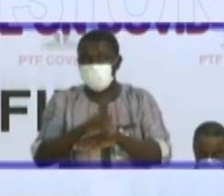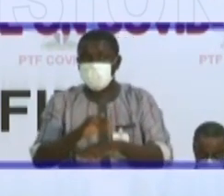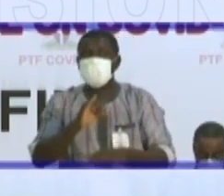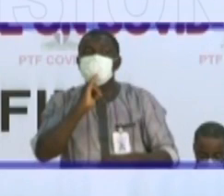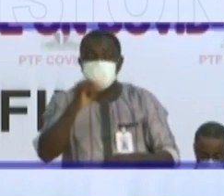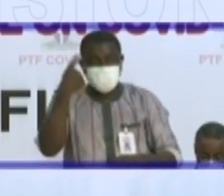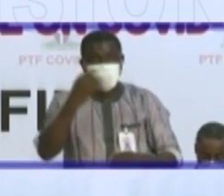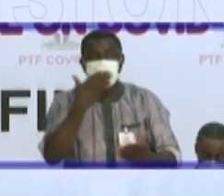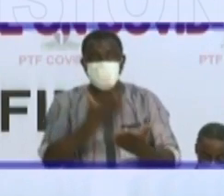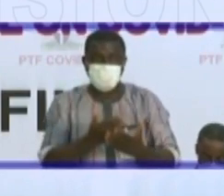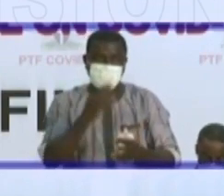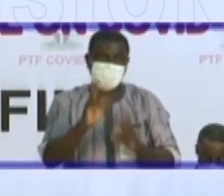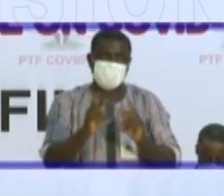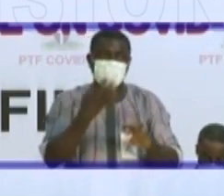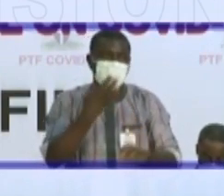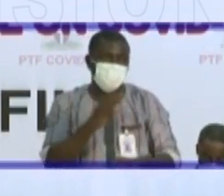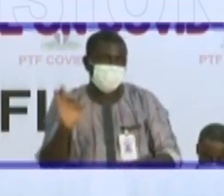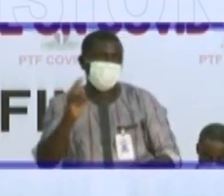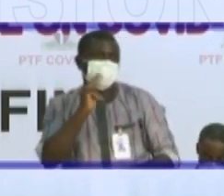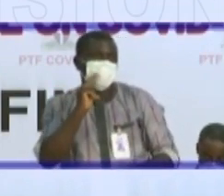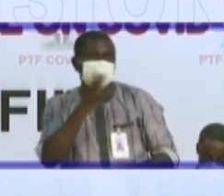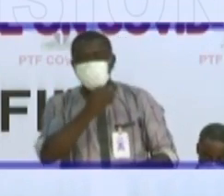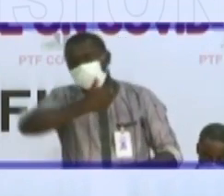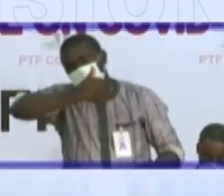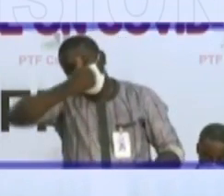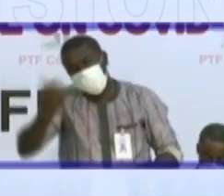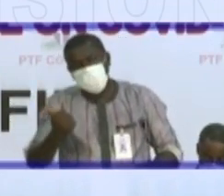good of the people of this nation and for the betterment